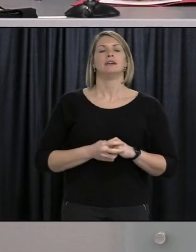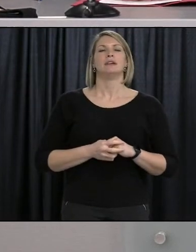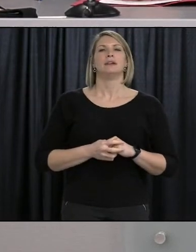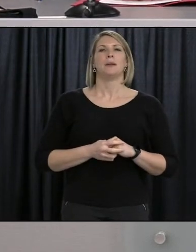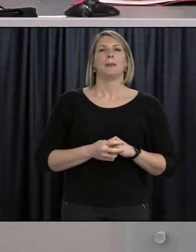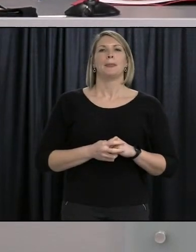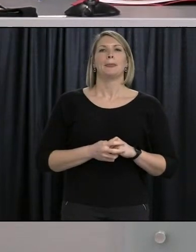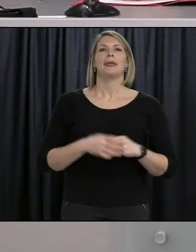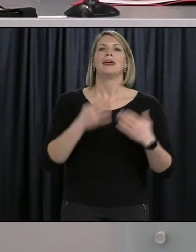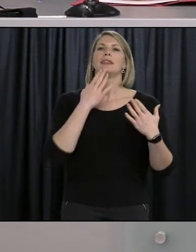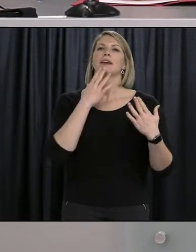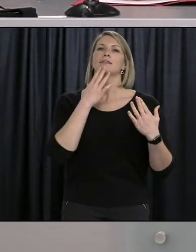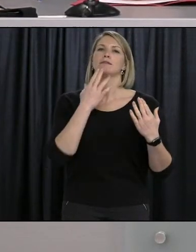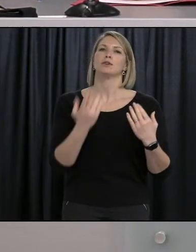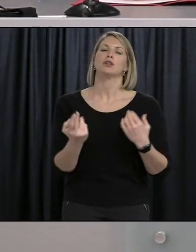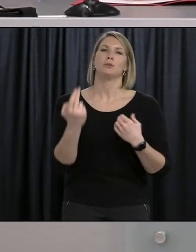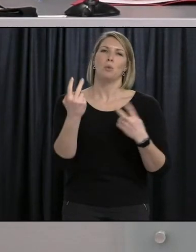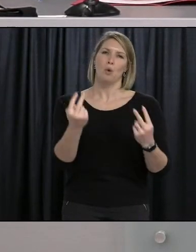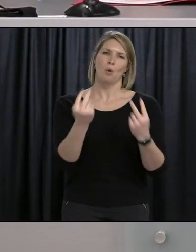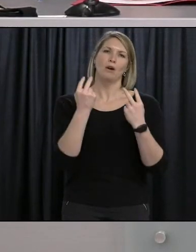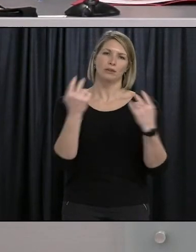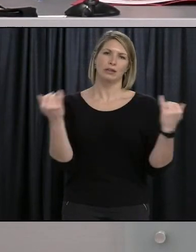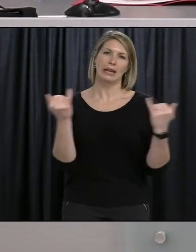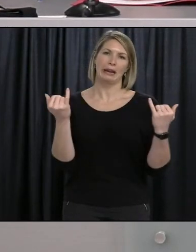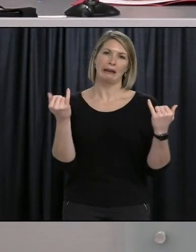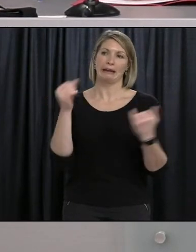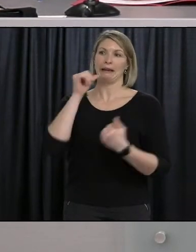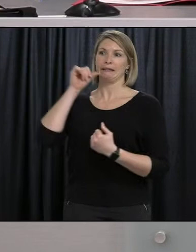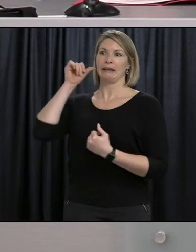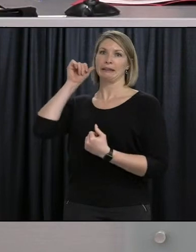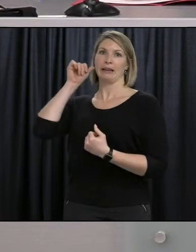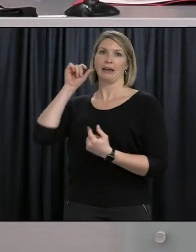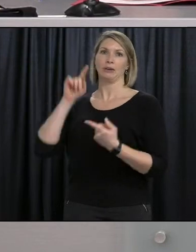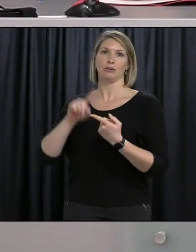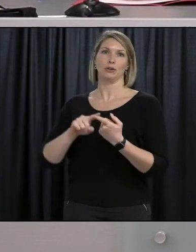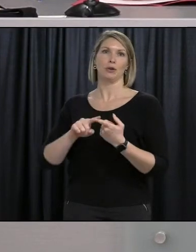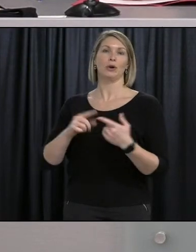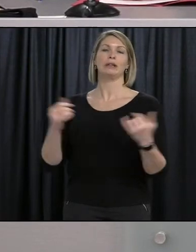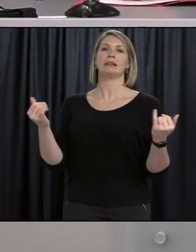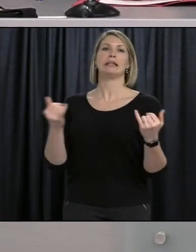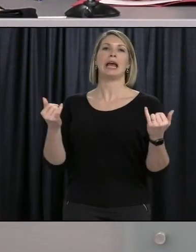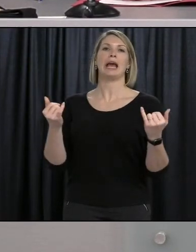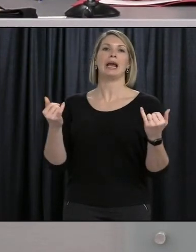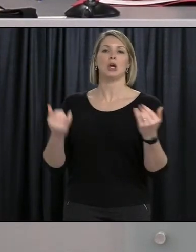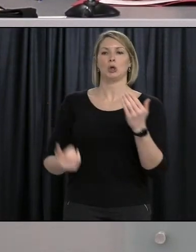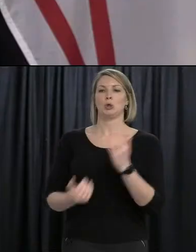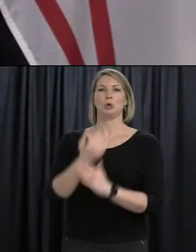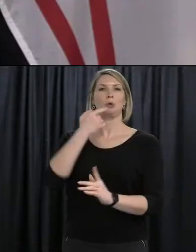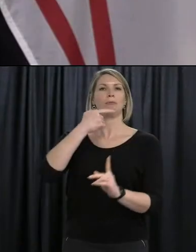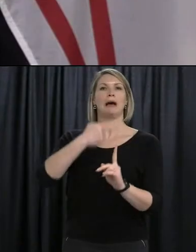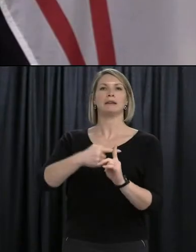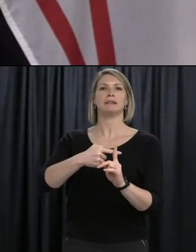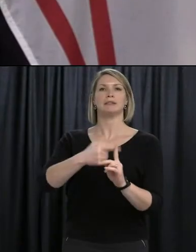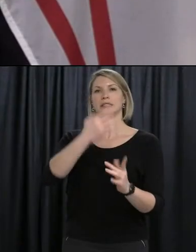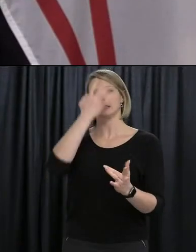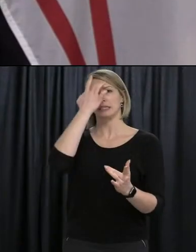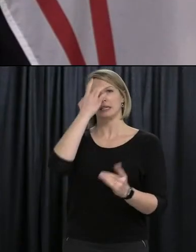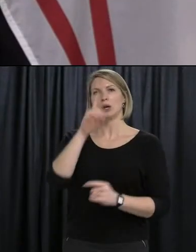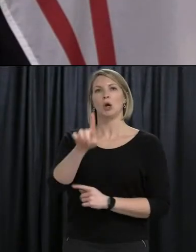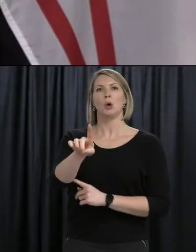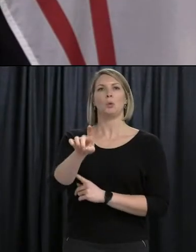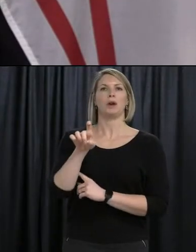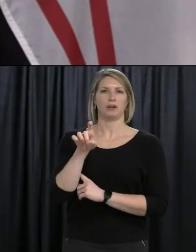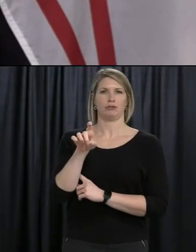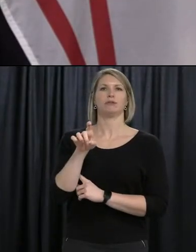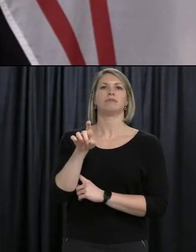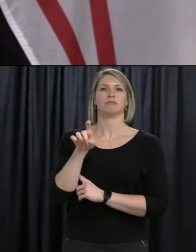Thanks for joining us today. Since the media briefing yesterday, we have 100 new cases of COVID-19